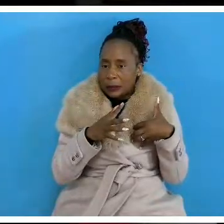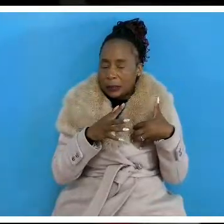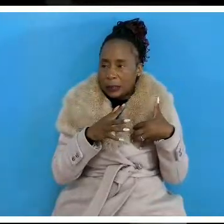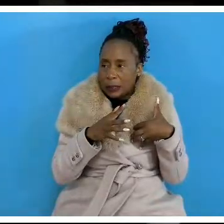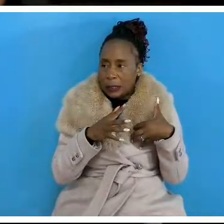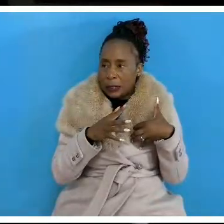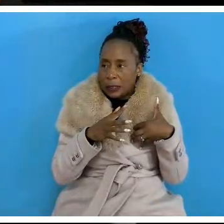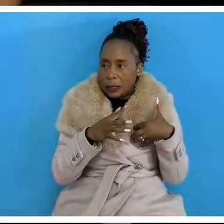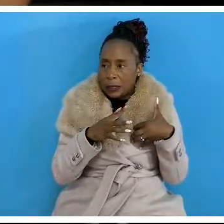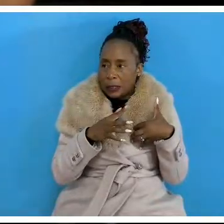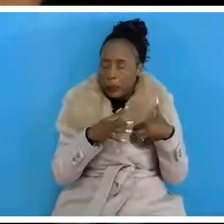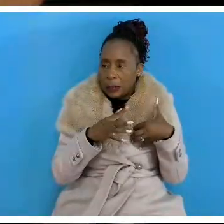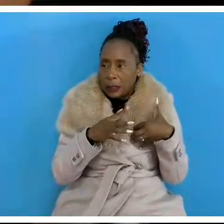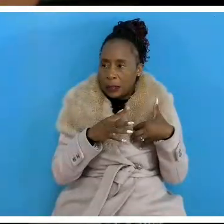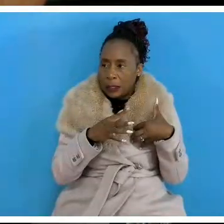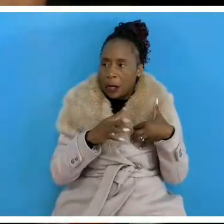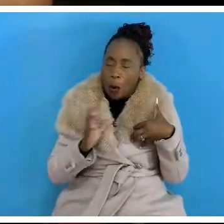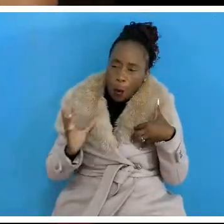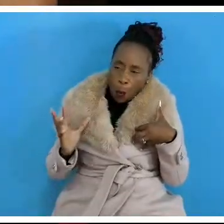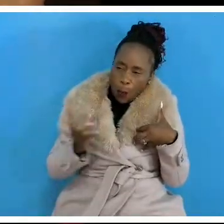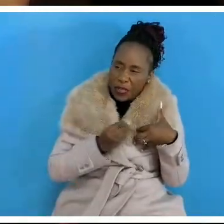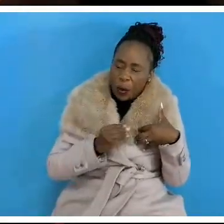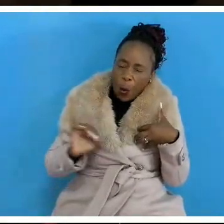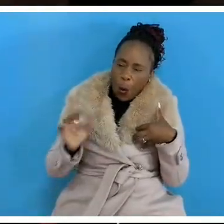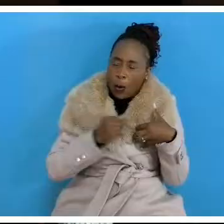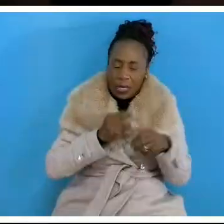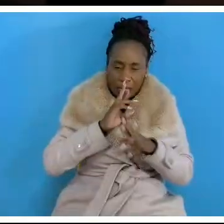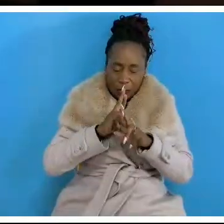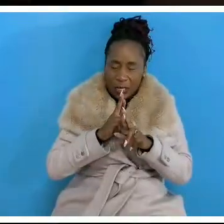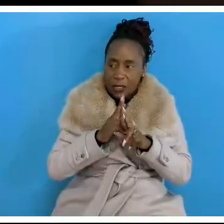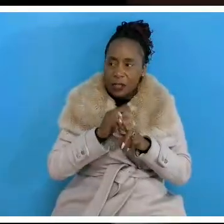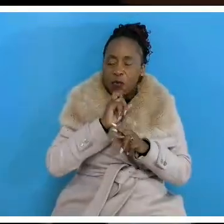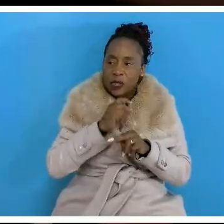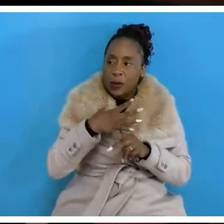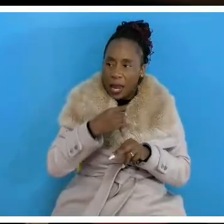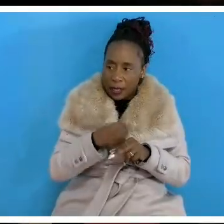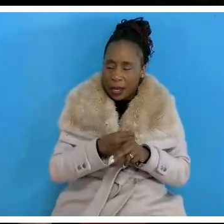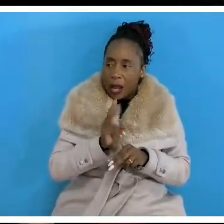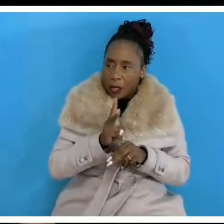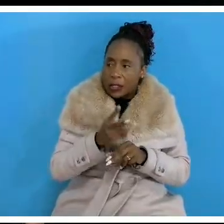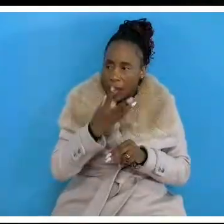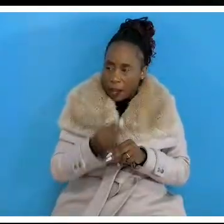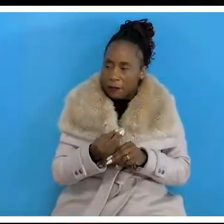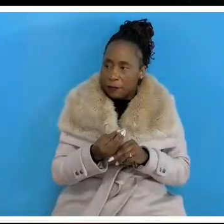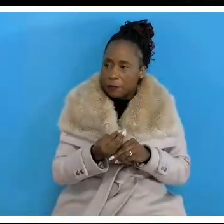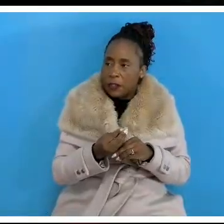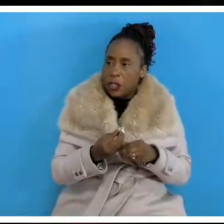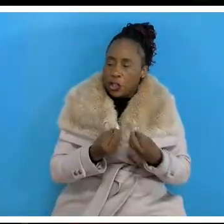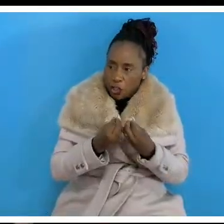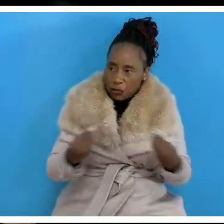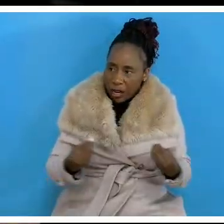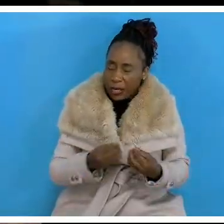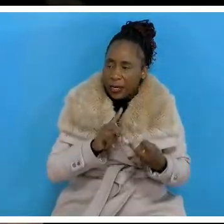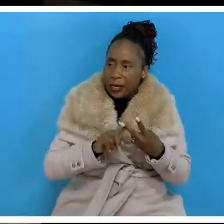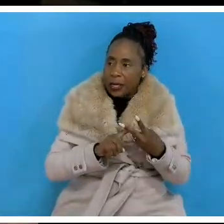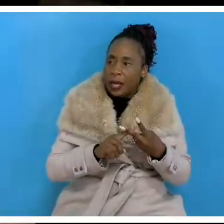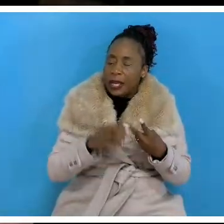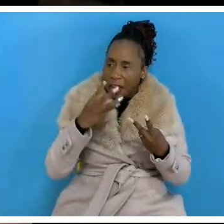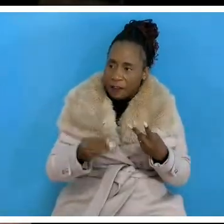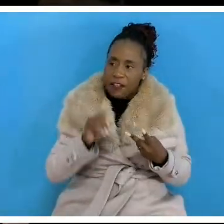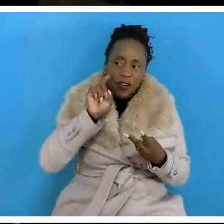respect, I love the youth. I've also got children, and I've got 2 grandchildren as well. I love the youth. But